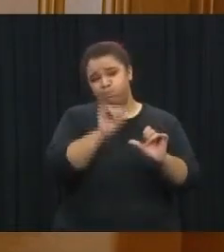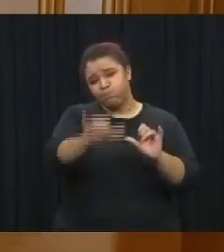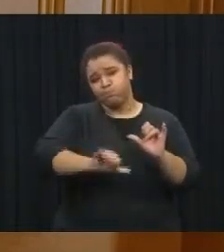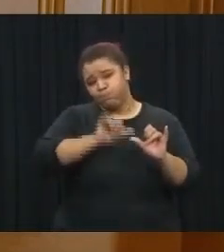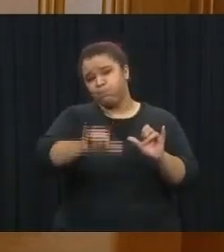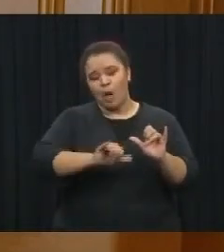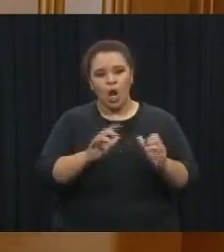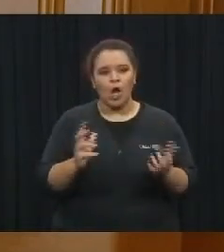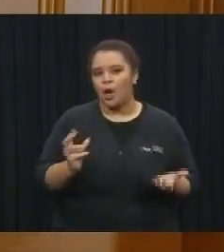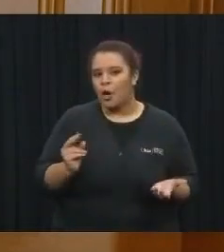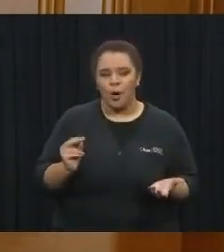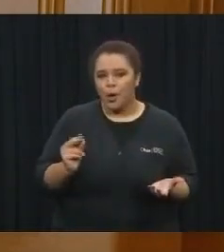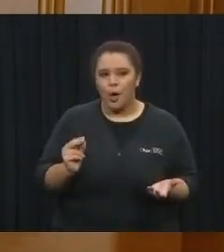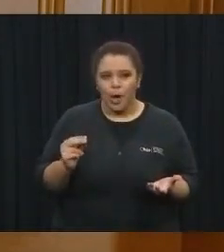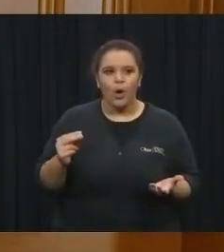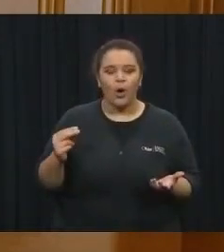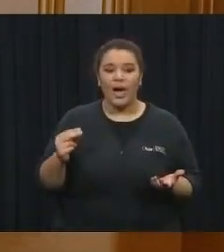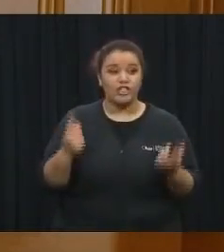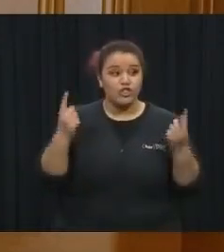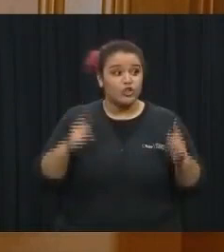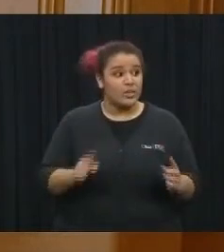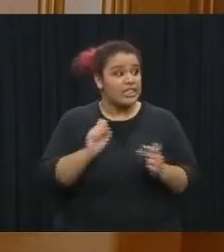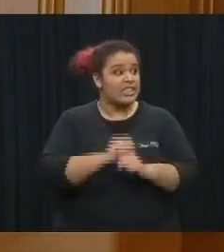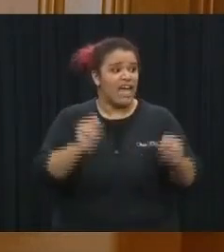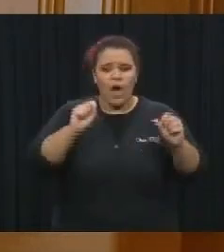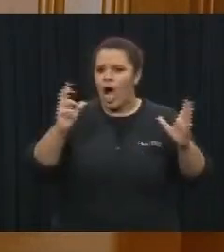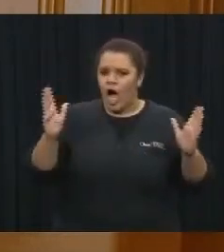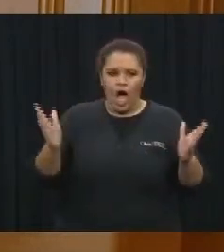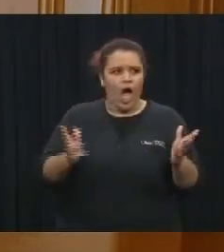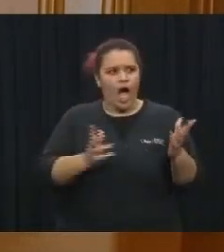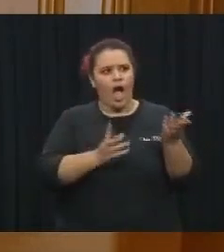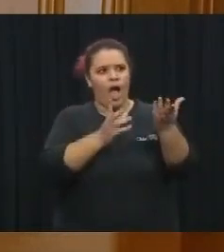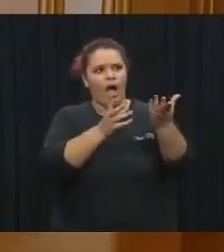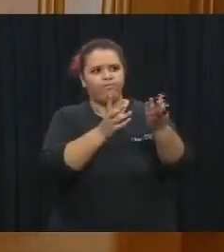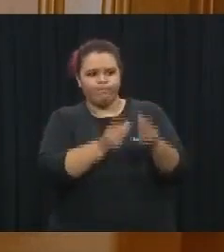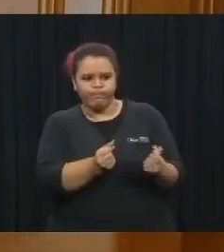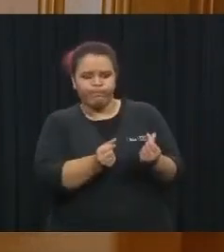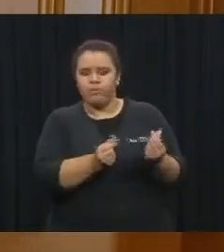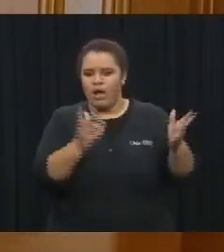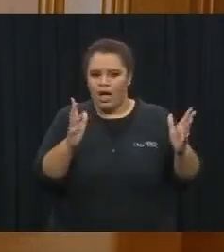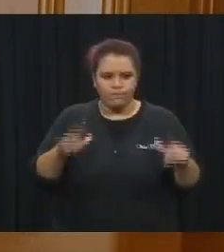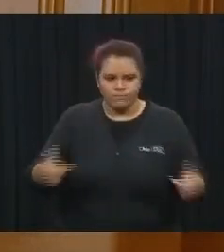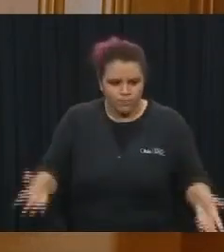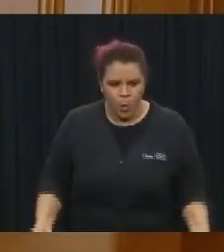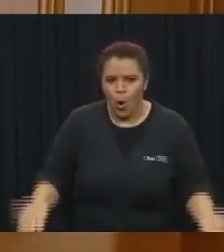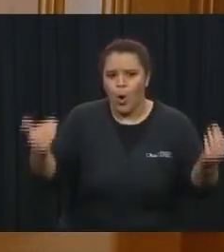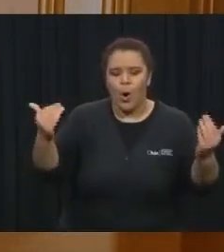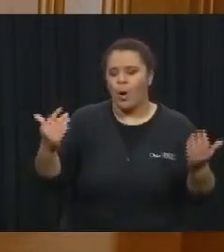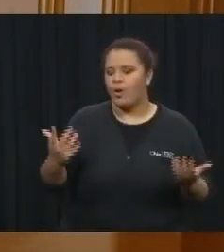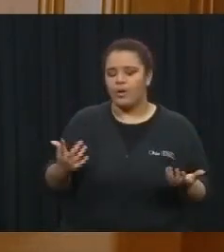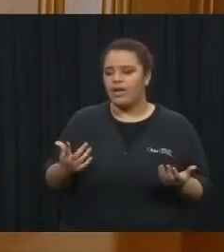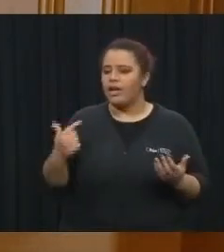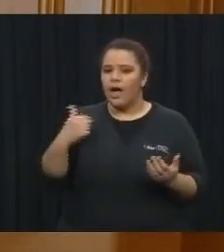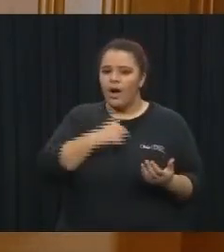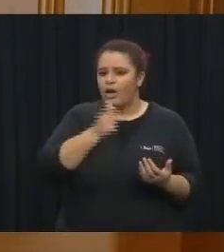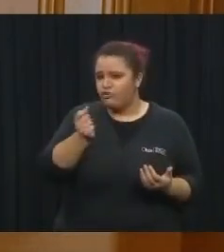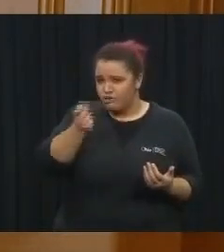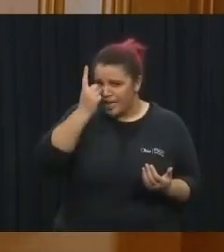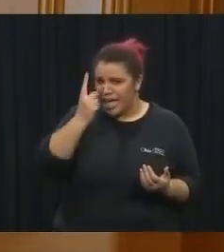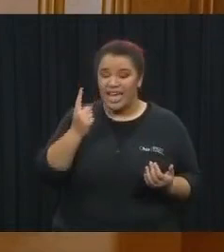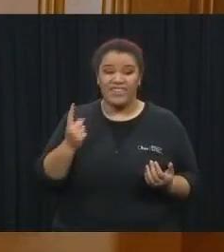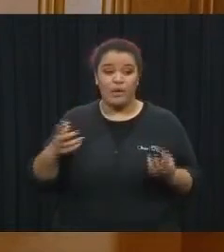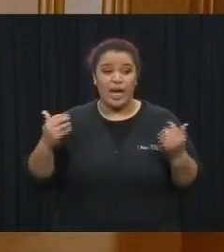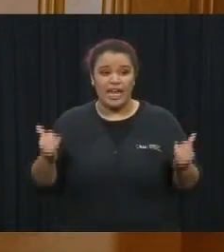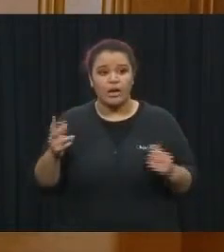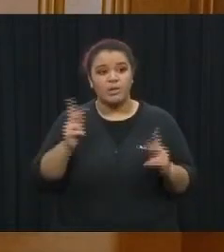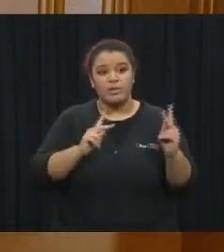let this economy start coming back. I am very much aware of how much suffering is